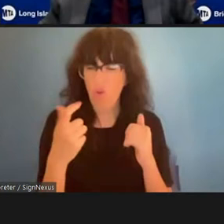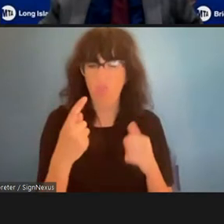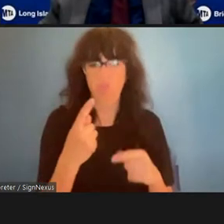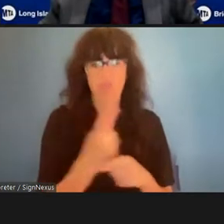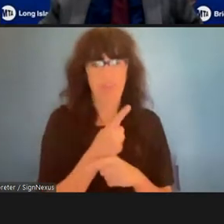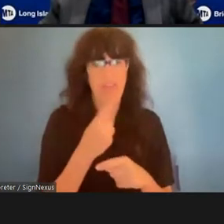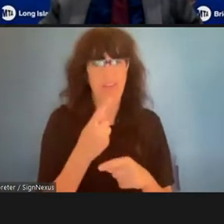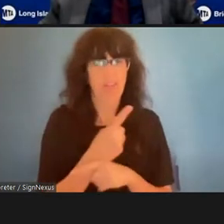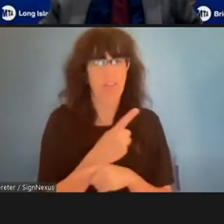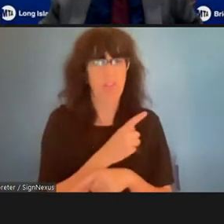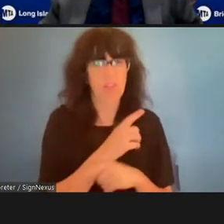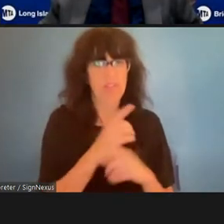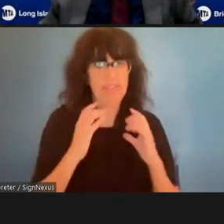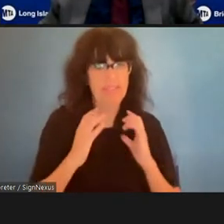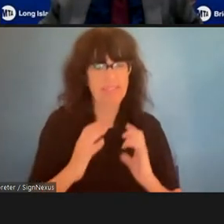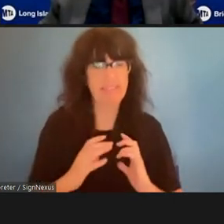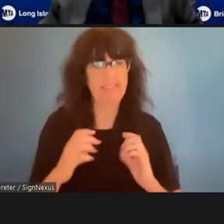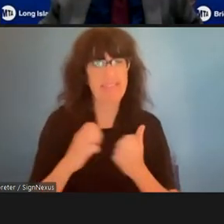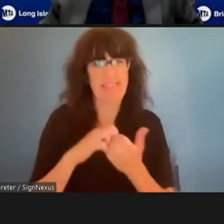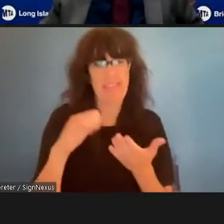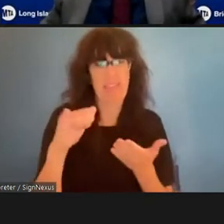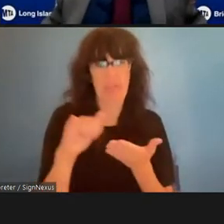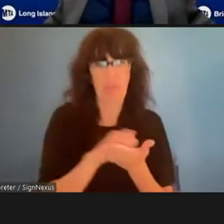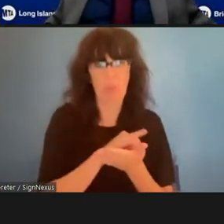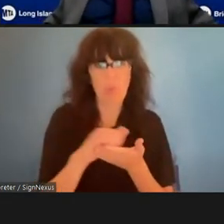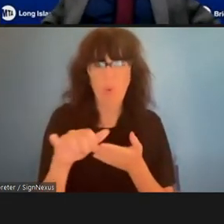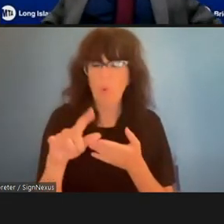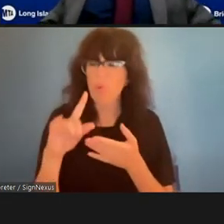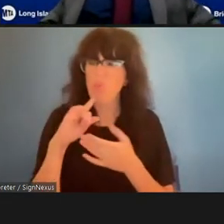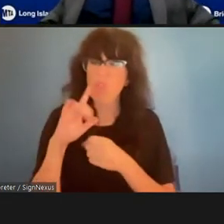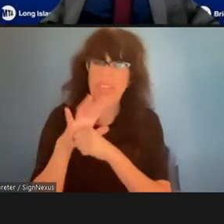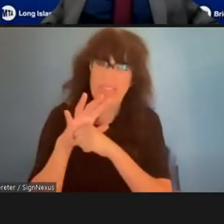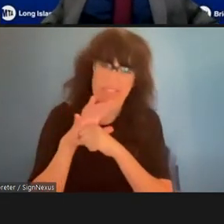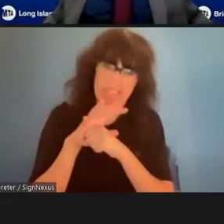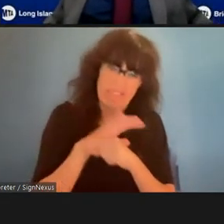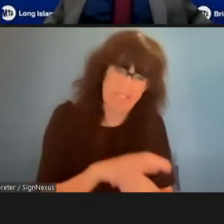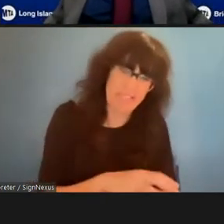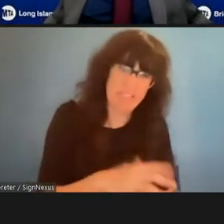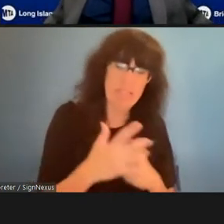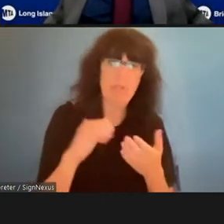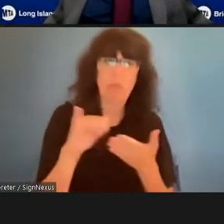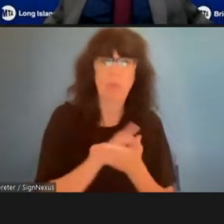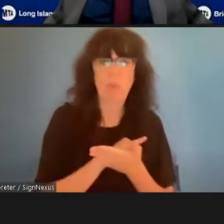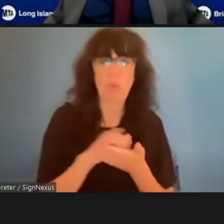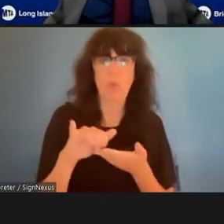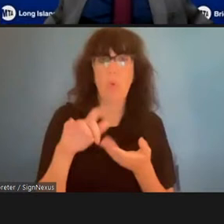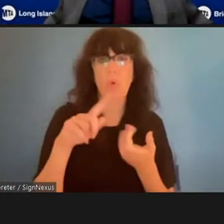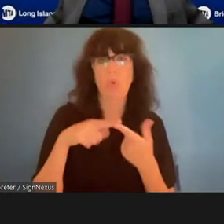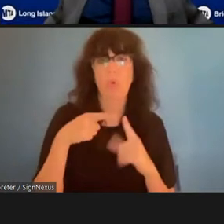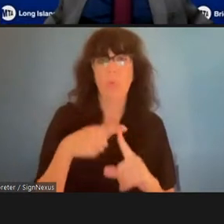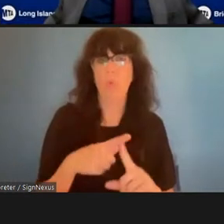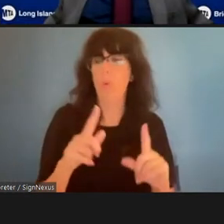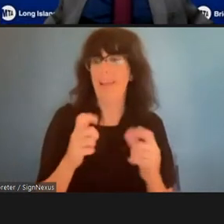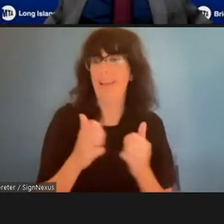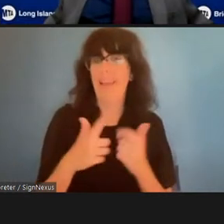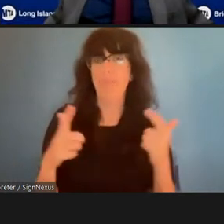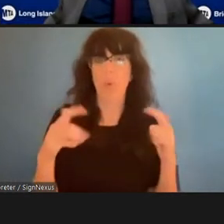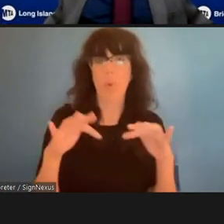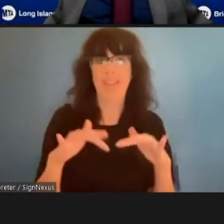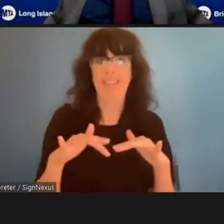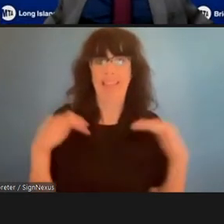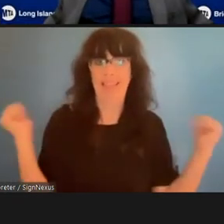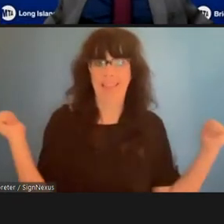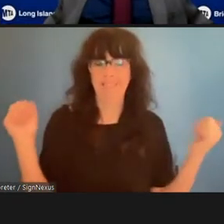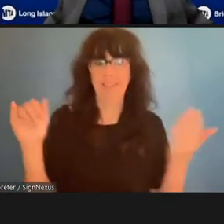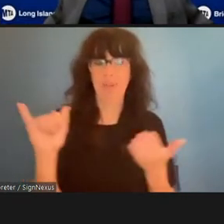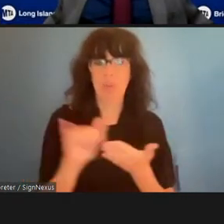new york city you've strangled new york to a point where everybody is leaving new york